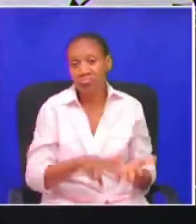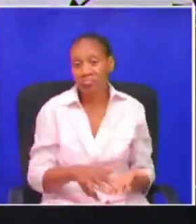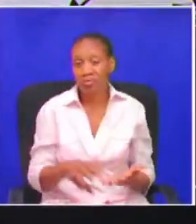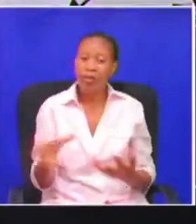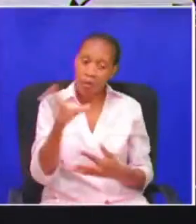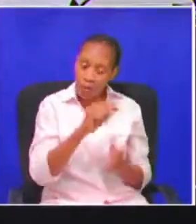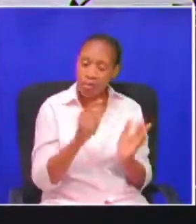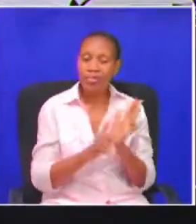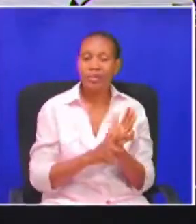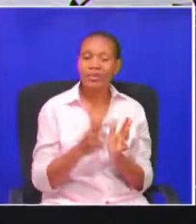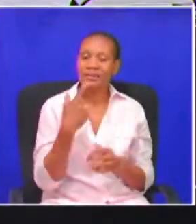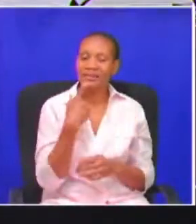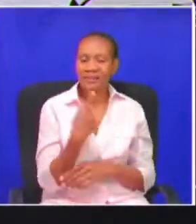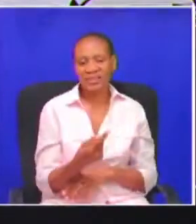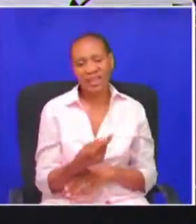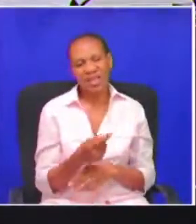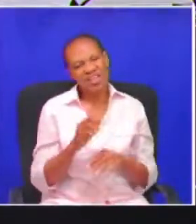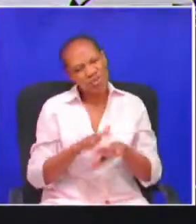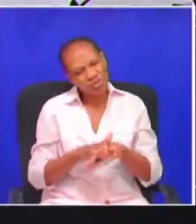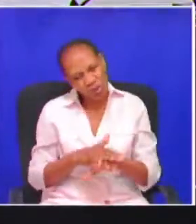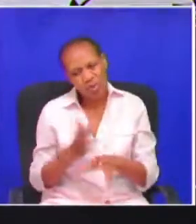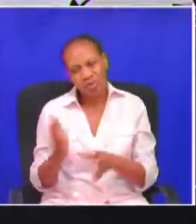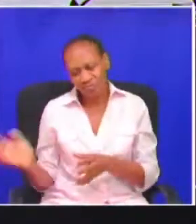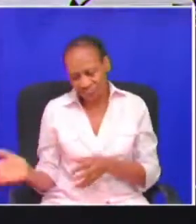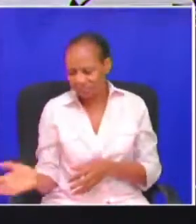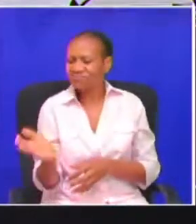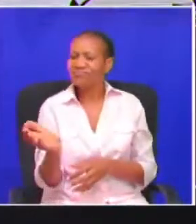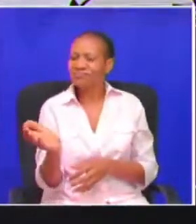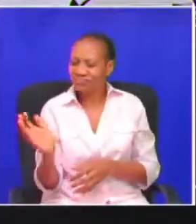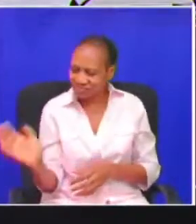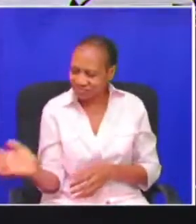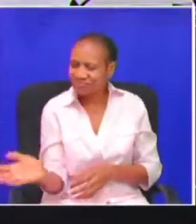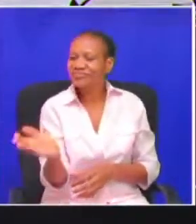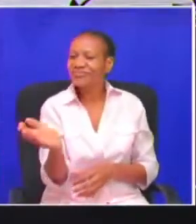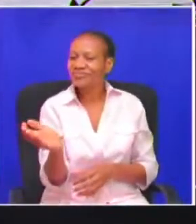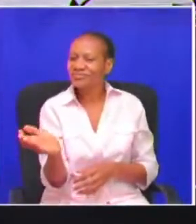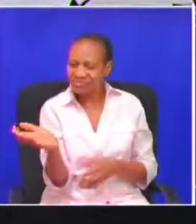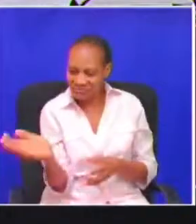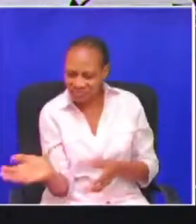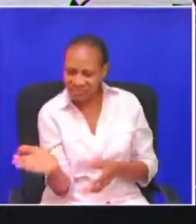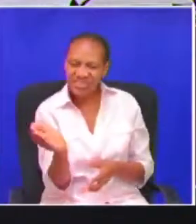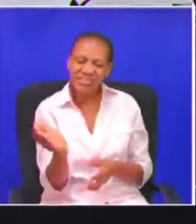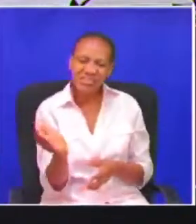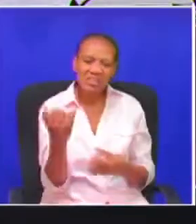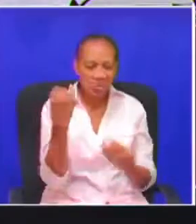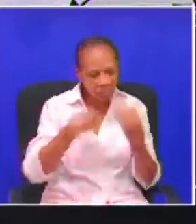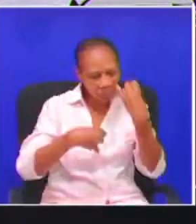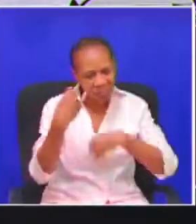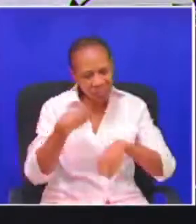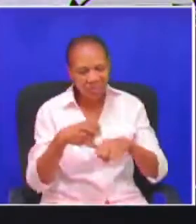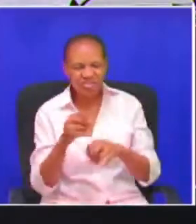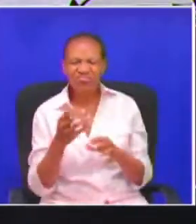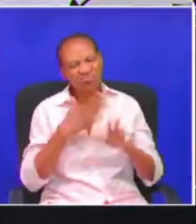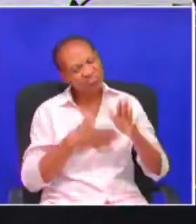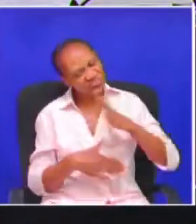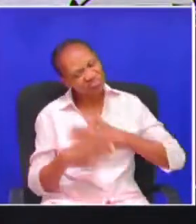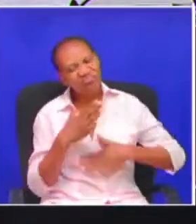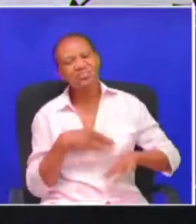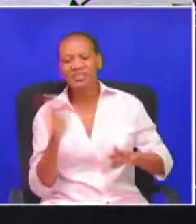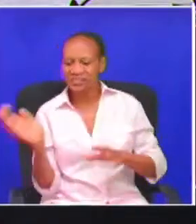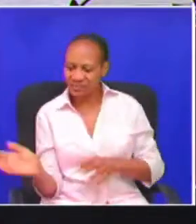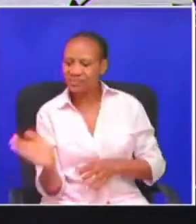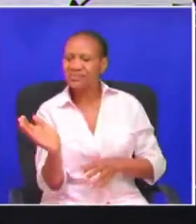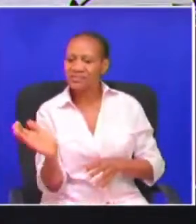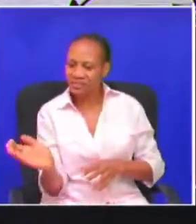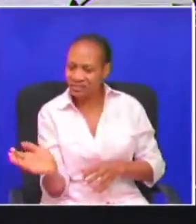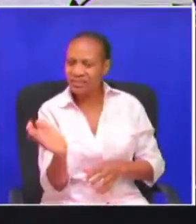know, you nudge people along and you dot every T and you cross every comma and all that. But it is